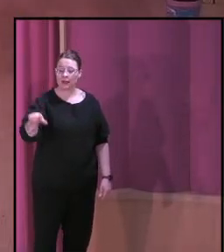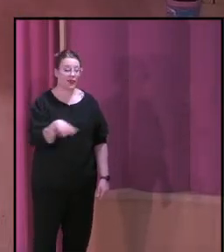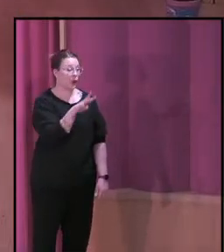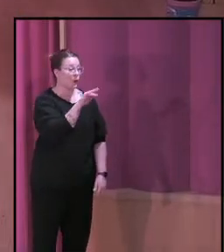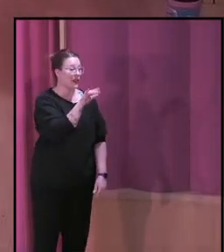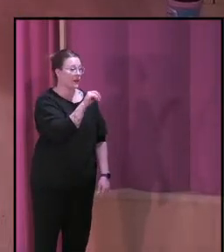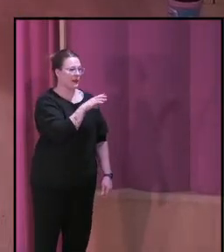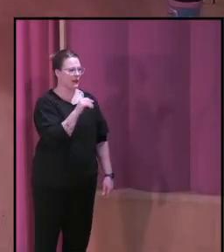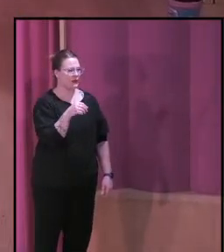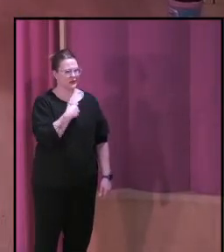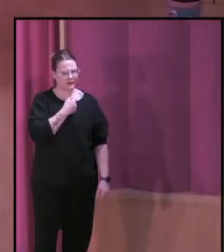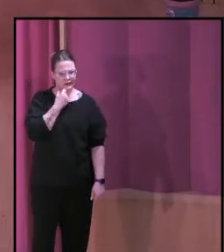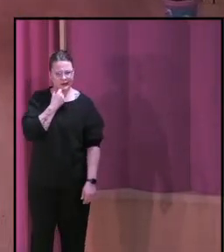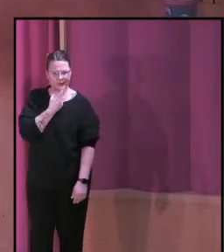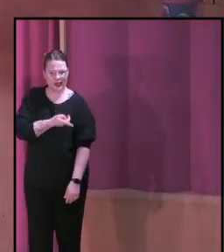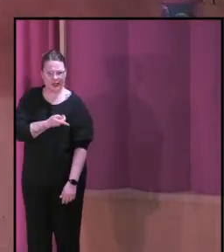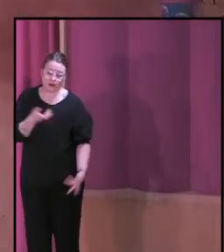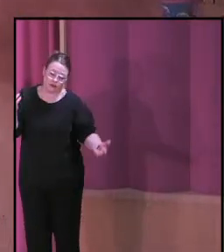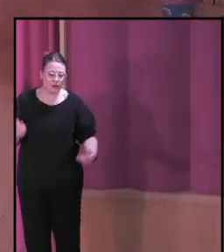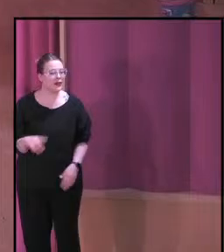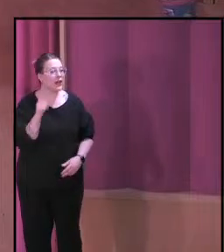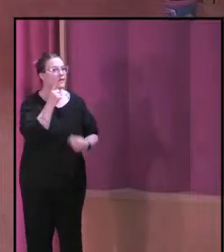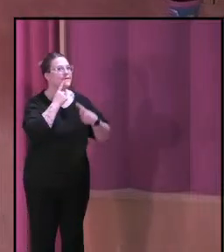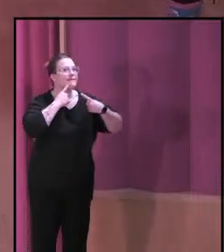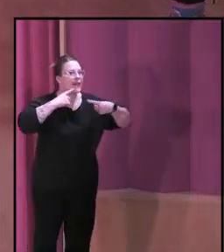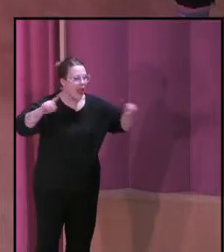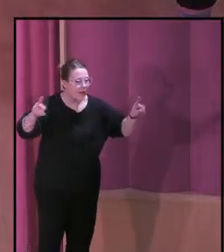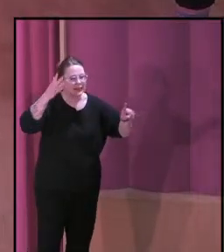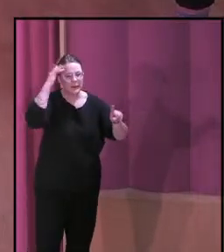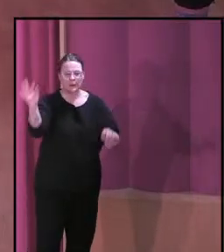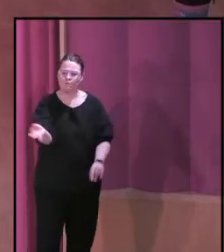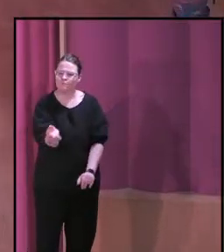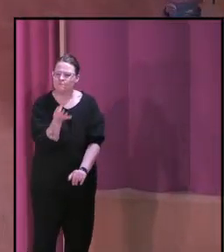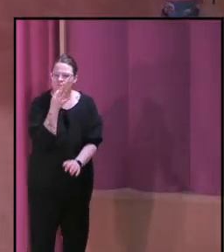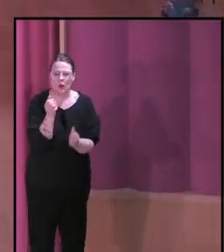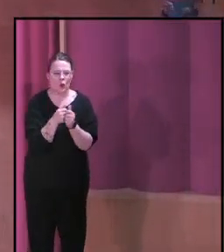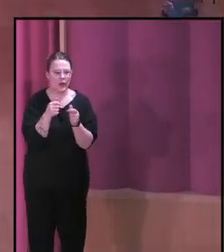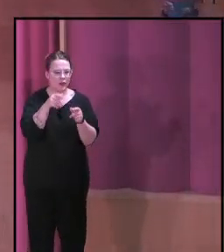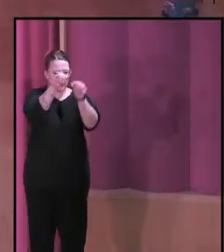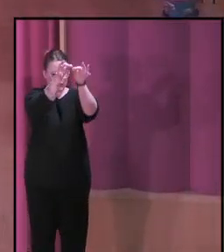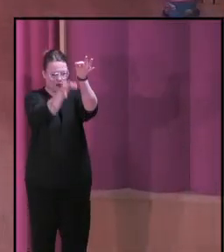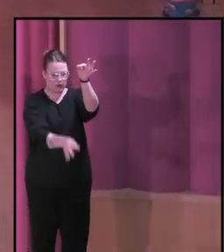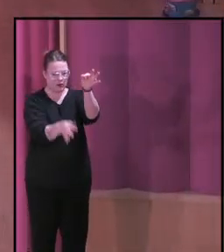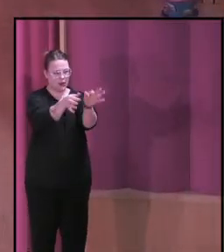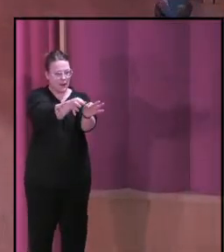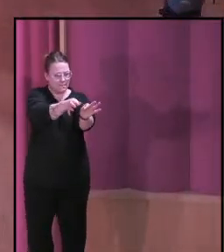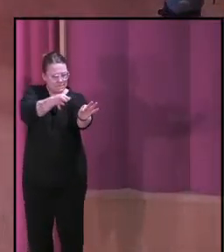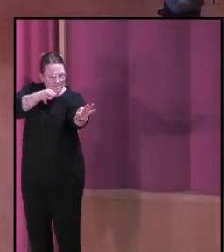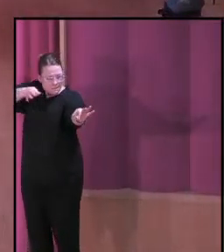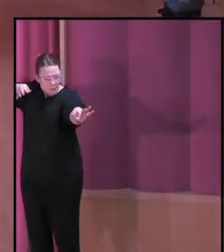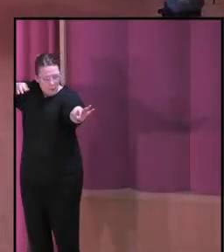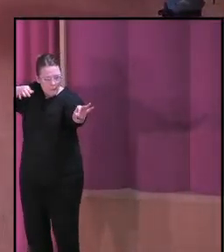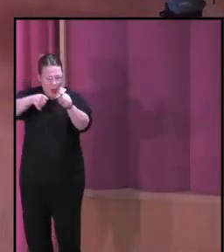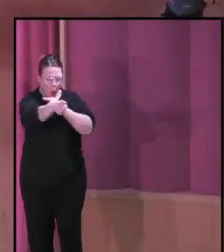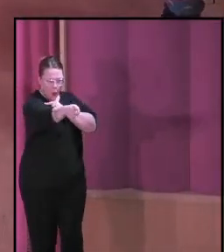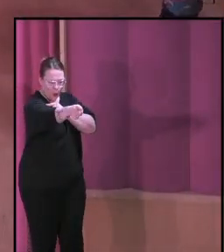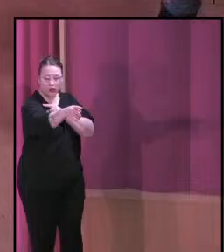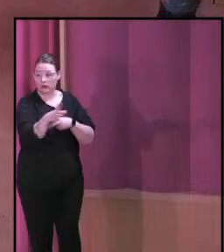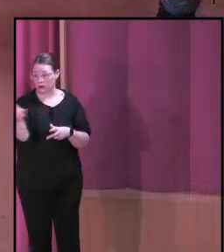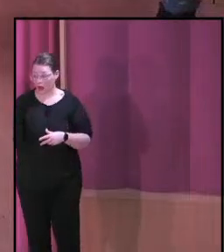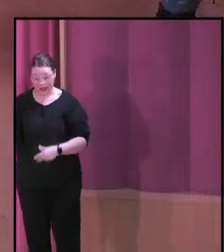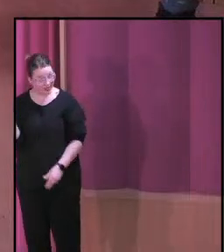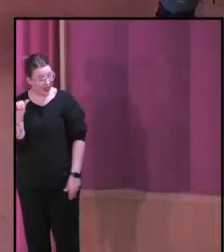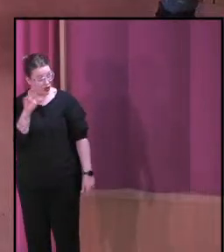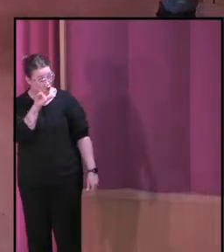Tell. So anyway, he was famous. He was really famous for being a great shot with a bow and arrow. He lived hundreds of years ago, and the king, yeah,